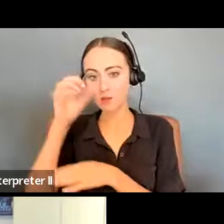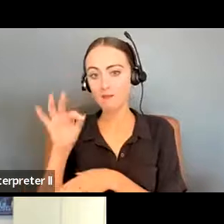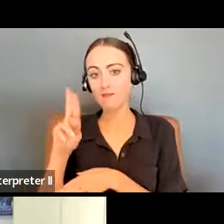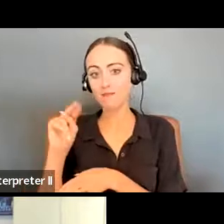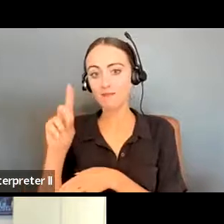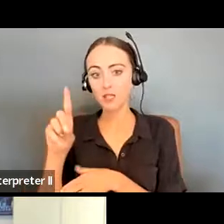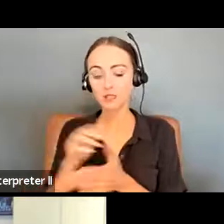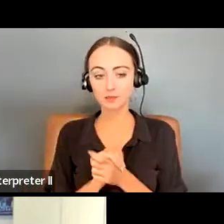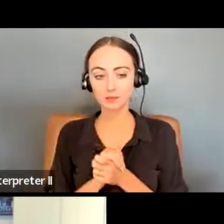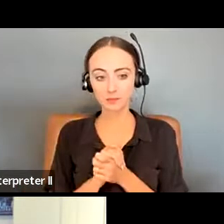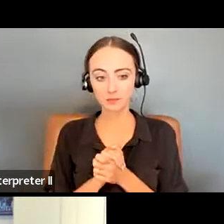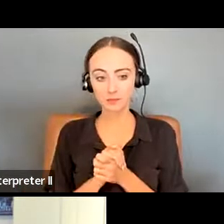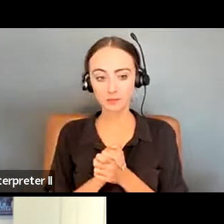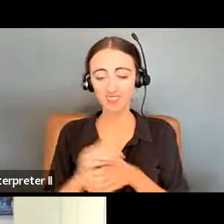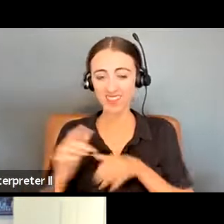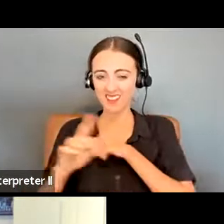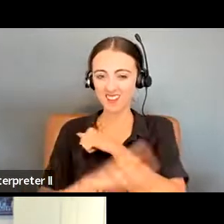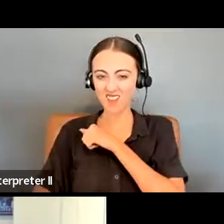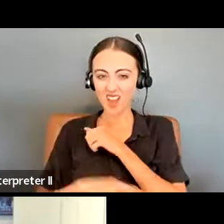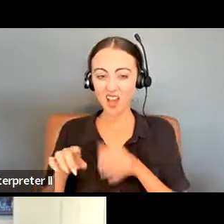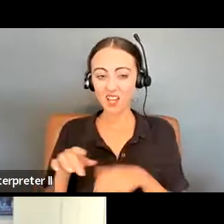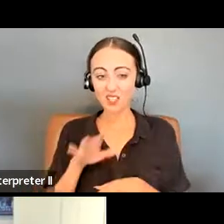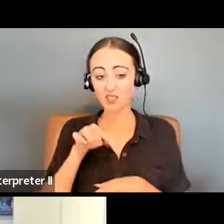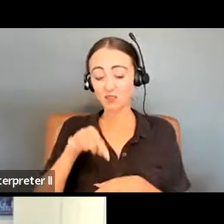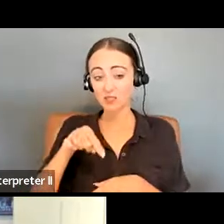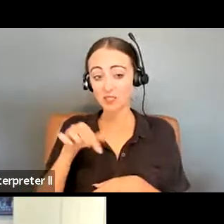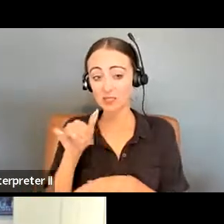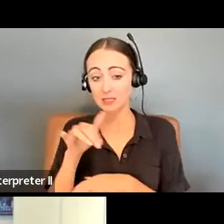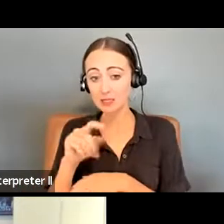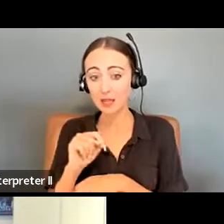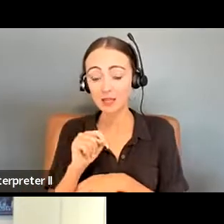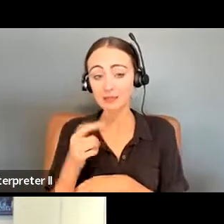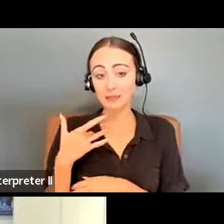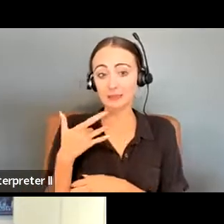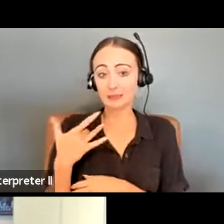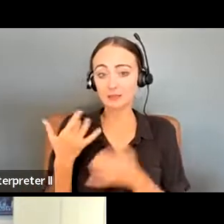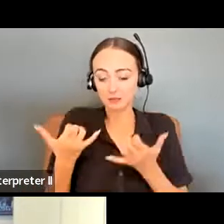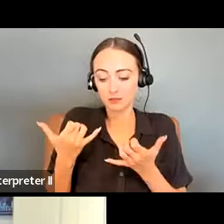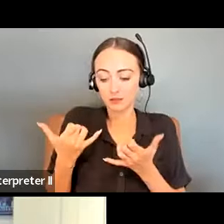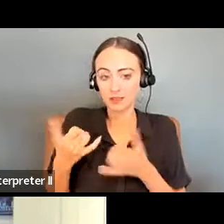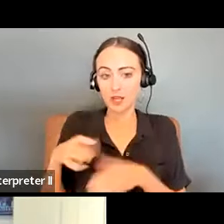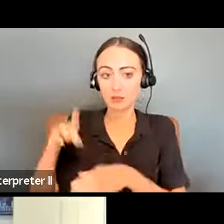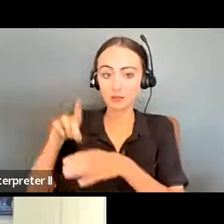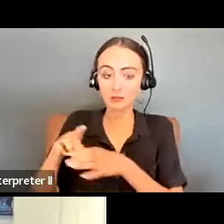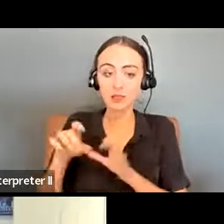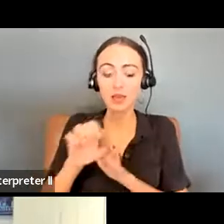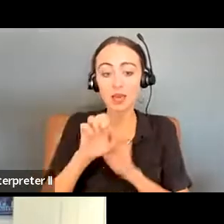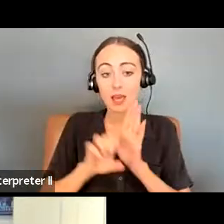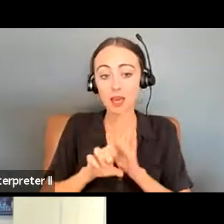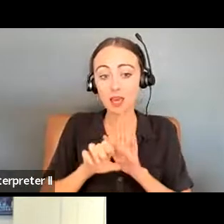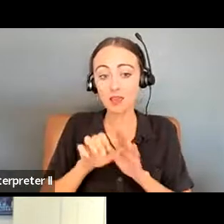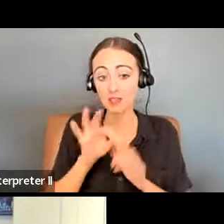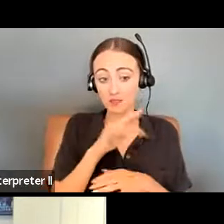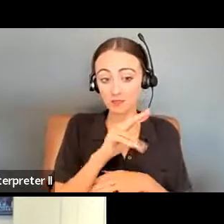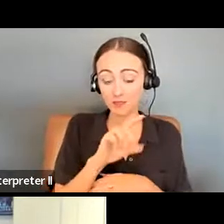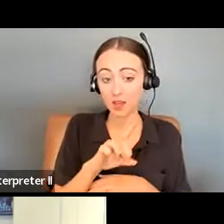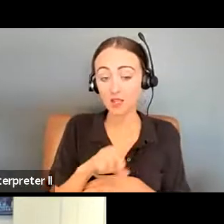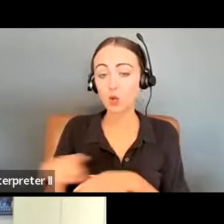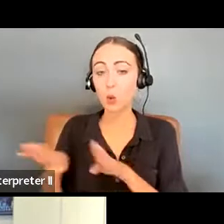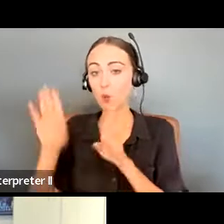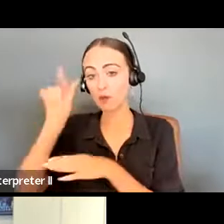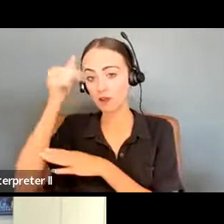Currently, fines for Ethics Act or Open Meetings Act violations are deposited into the Ethics Fund or the Open Government Fund,